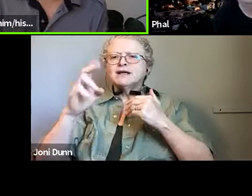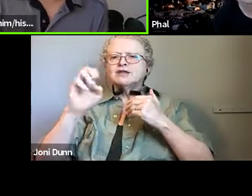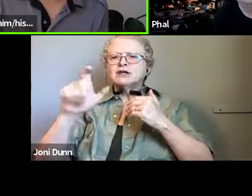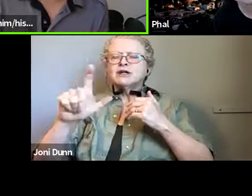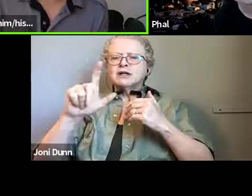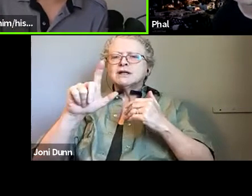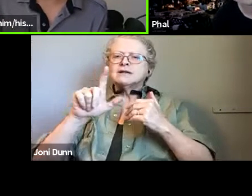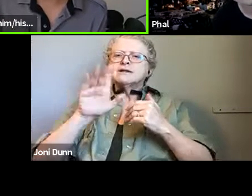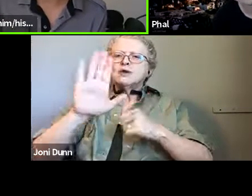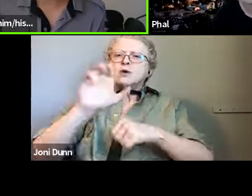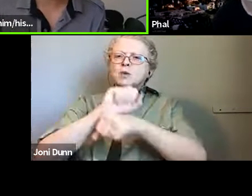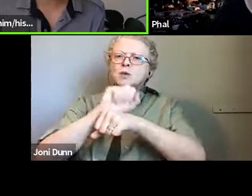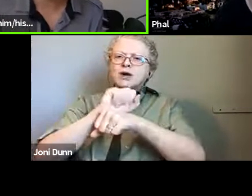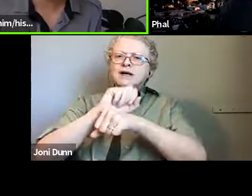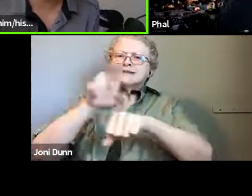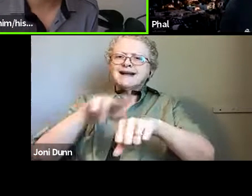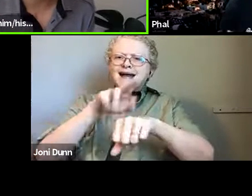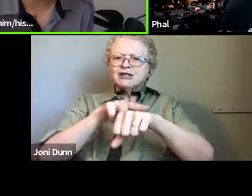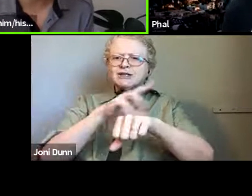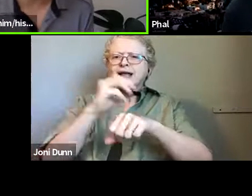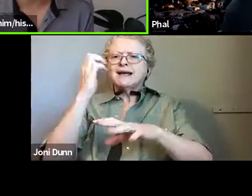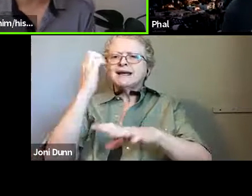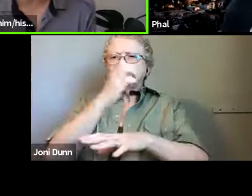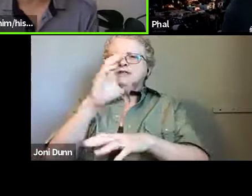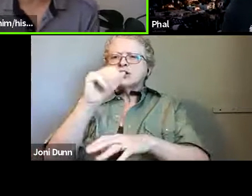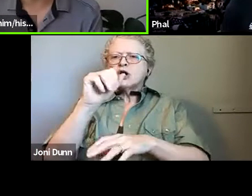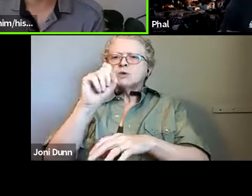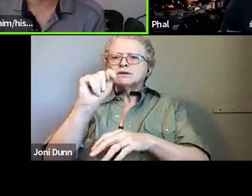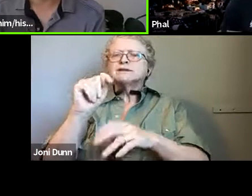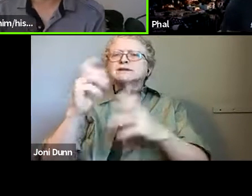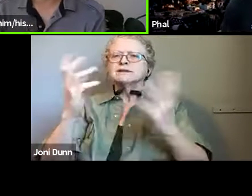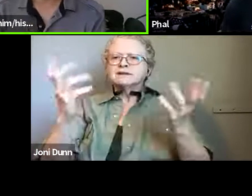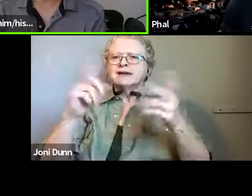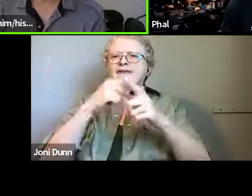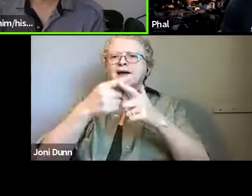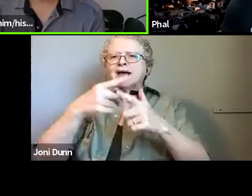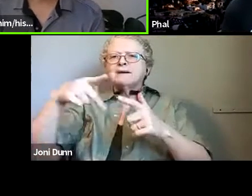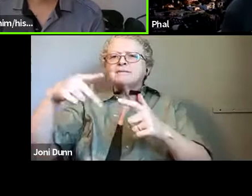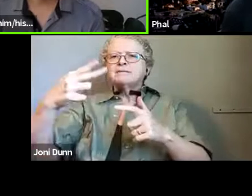also East Coast based, if you want to jump in, and then Paul.